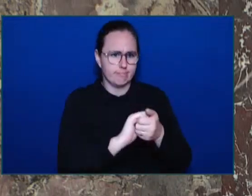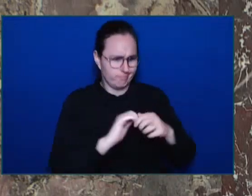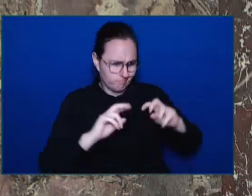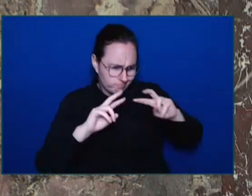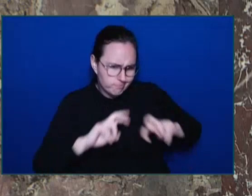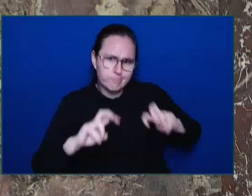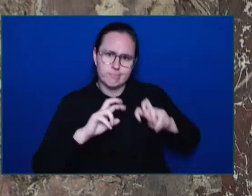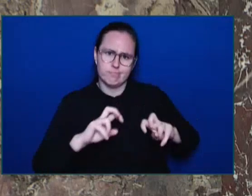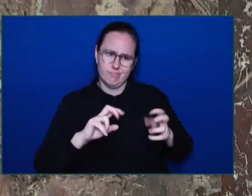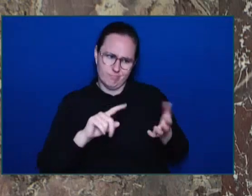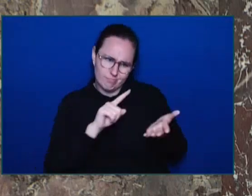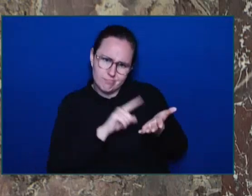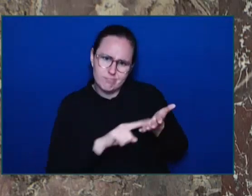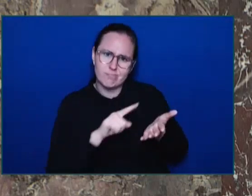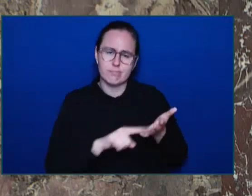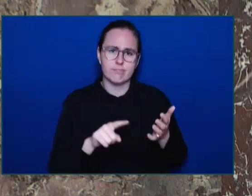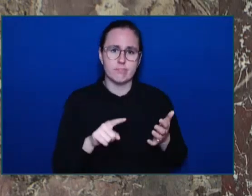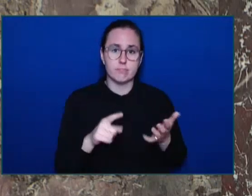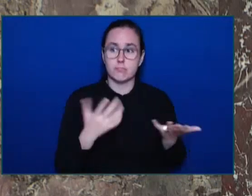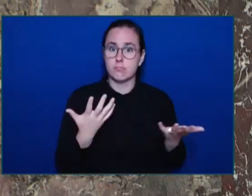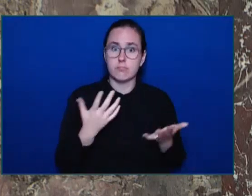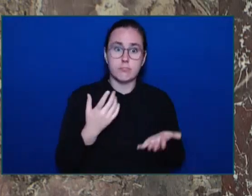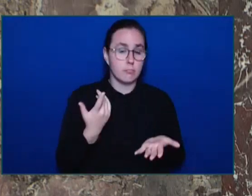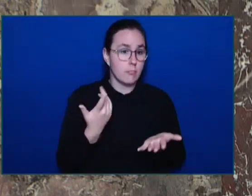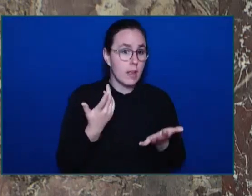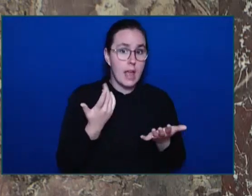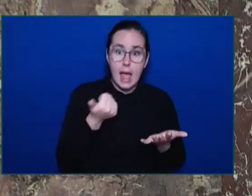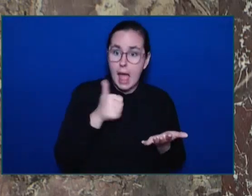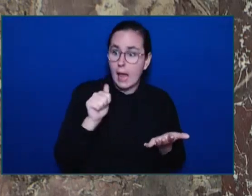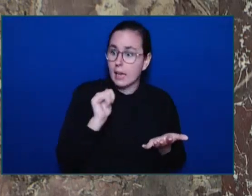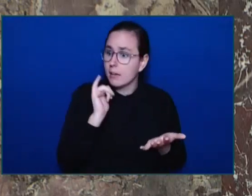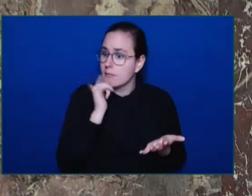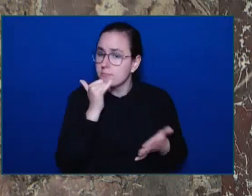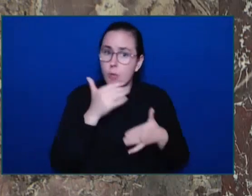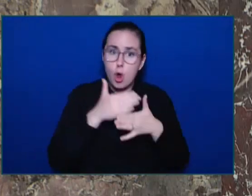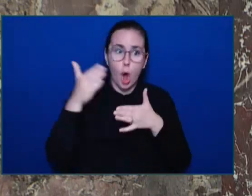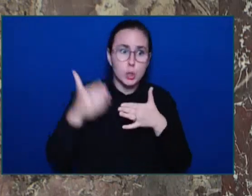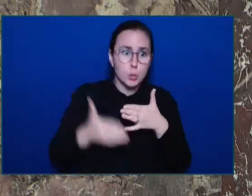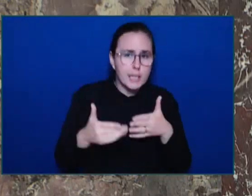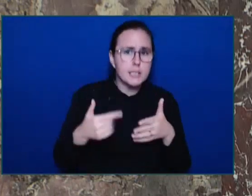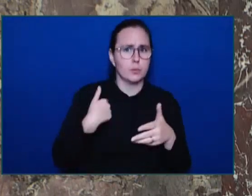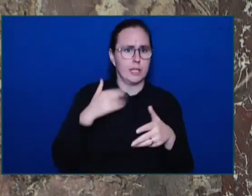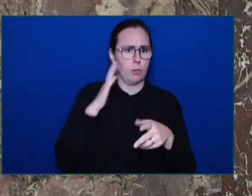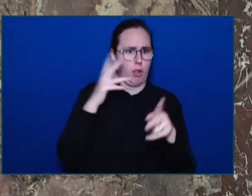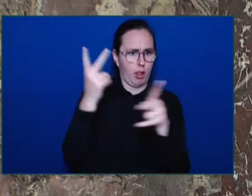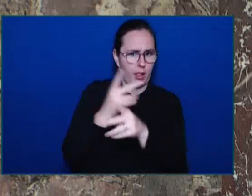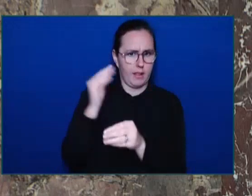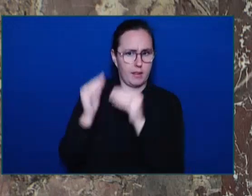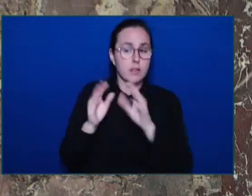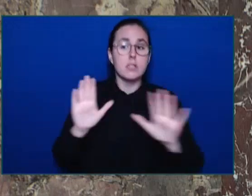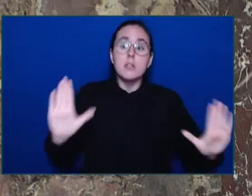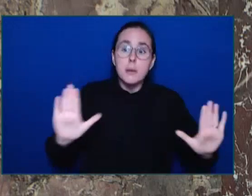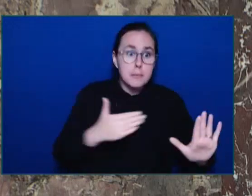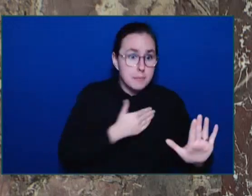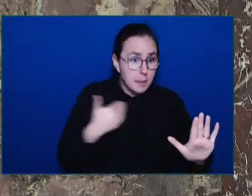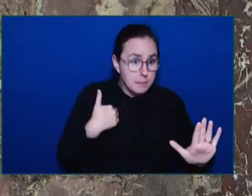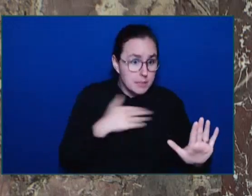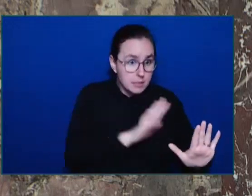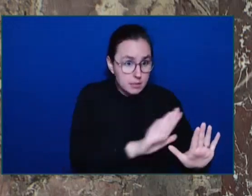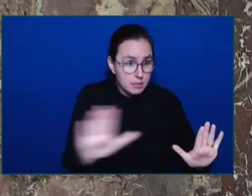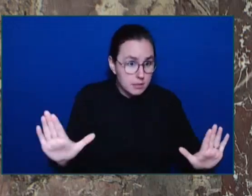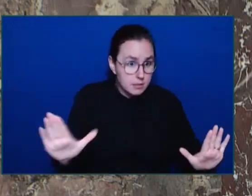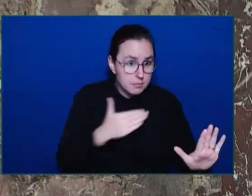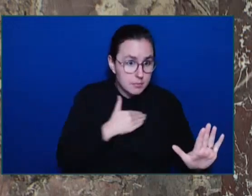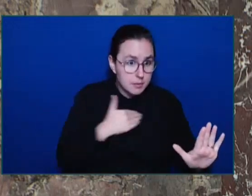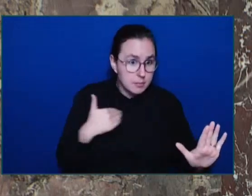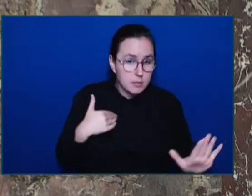is resulting in what we need. Members, please. And I am happy to commit to the members on the other side, to all the